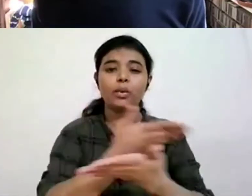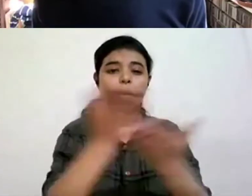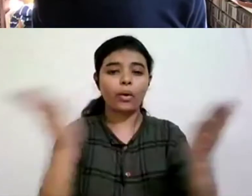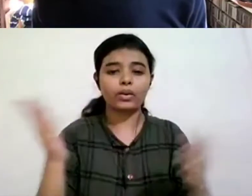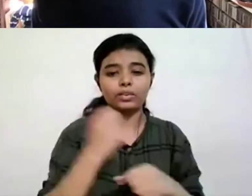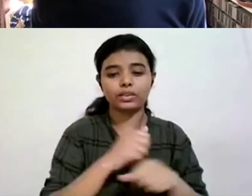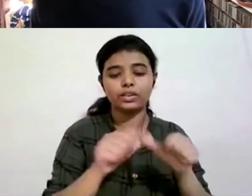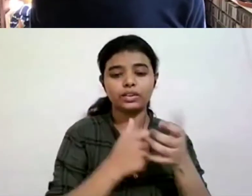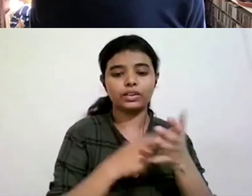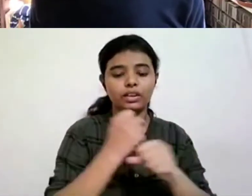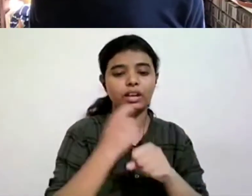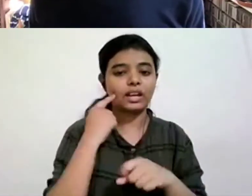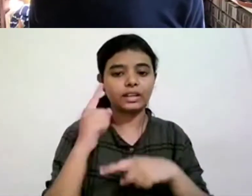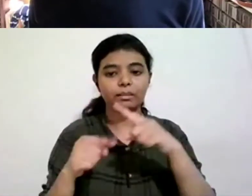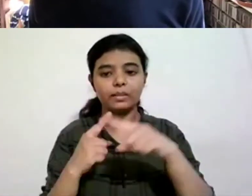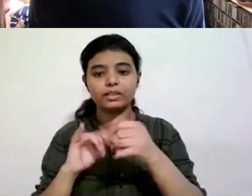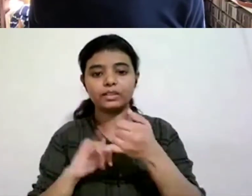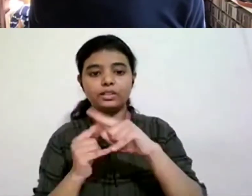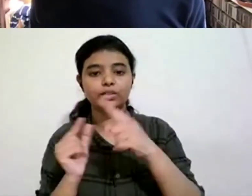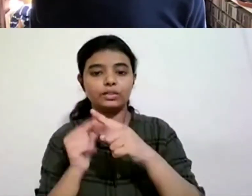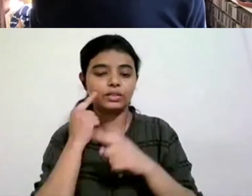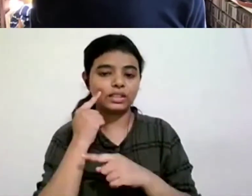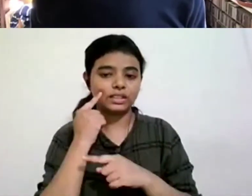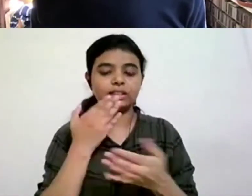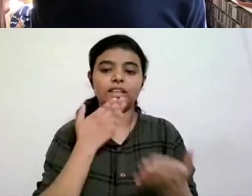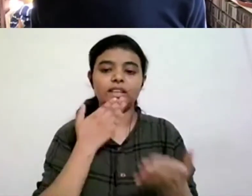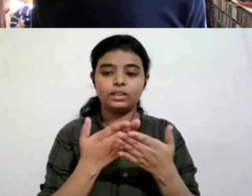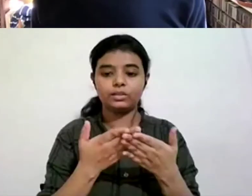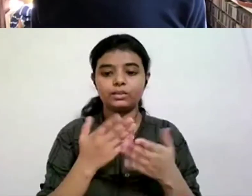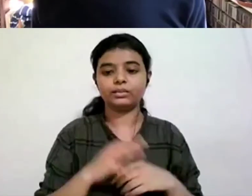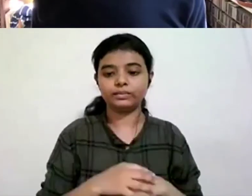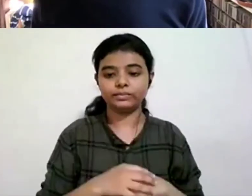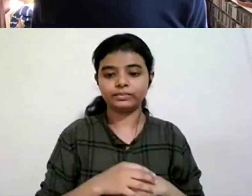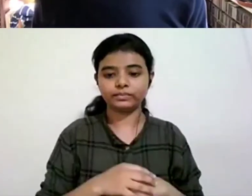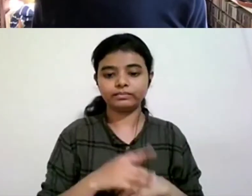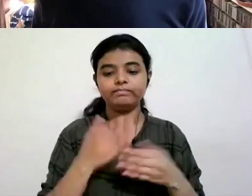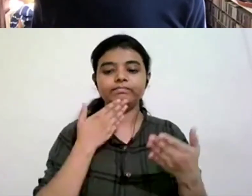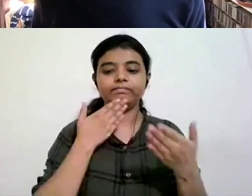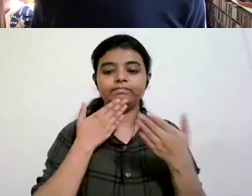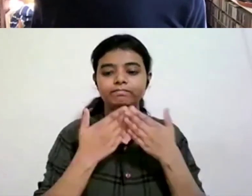Gargi and Suki. Thank you so much. Thank you.